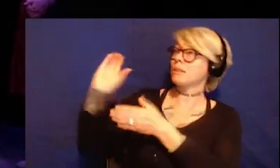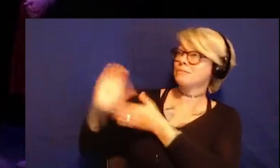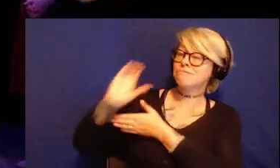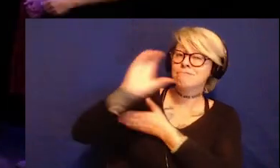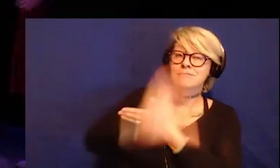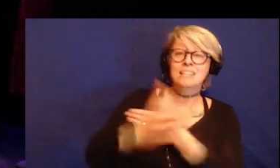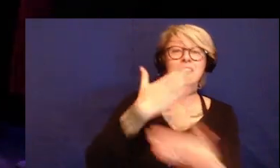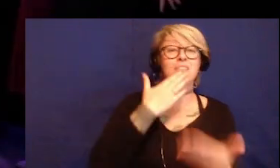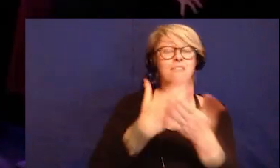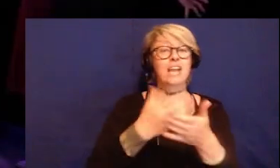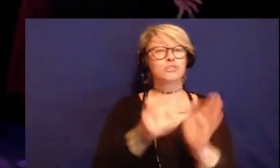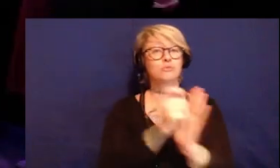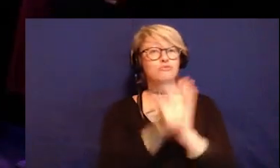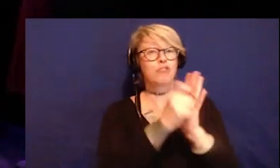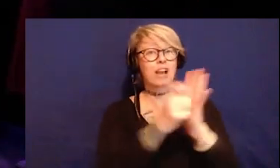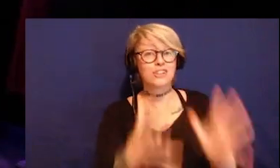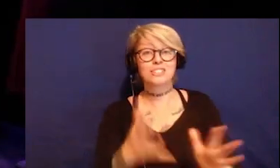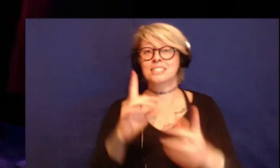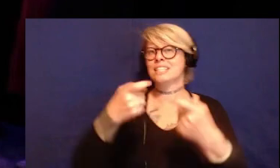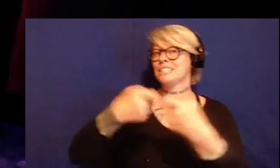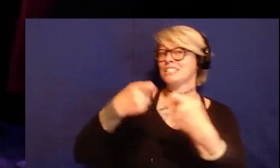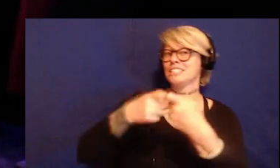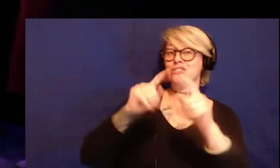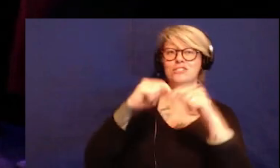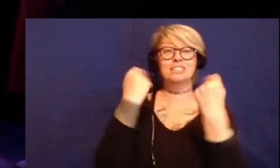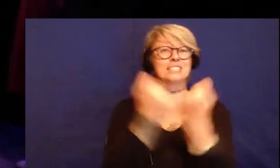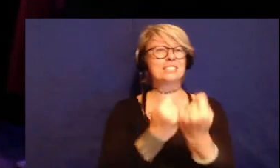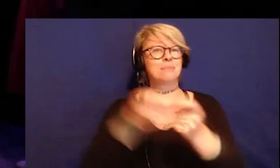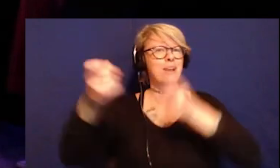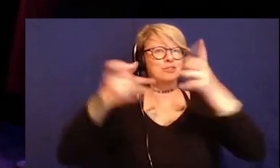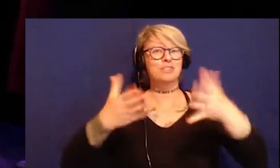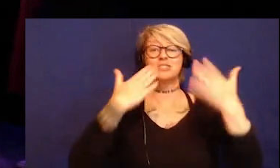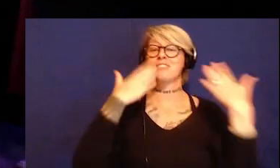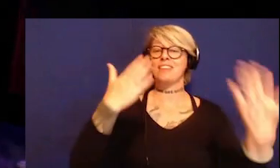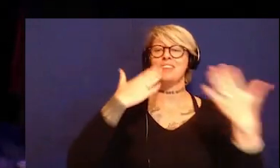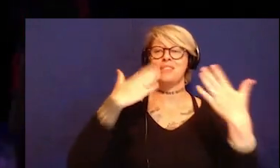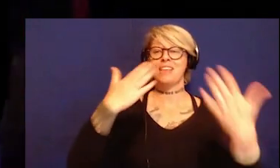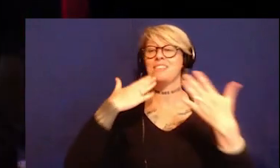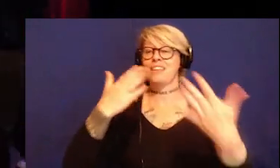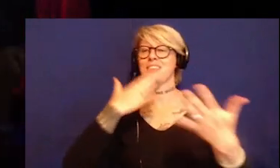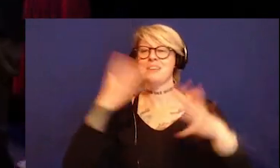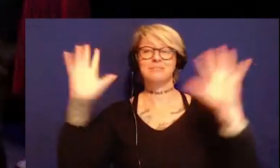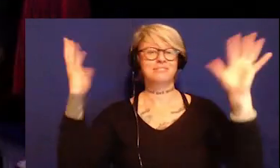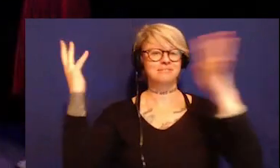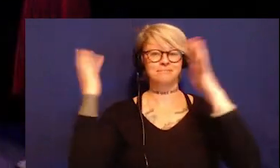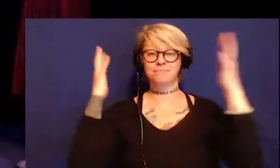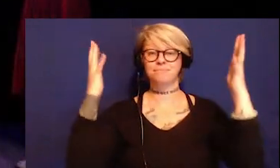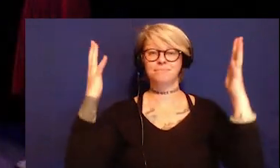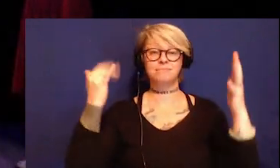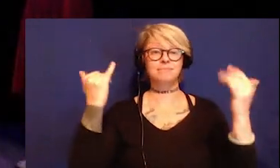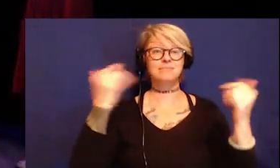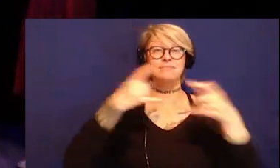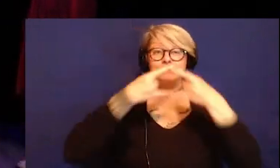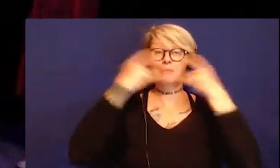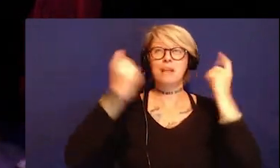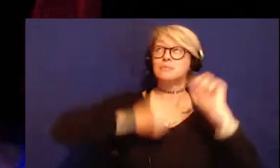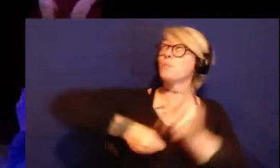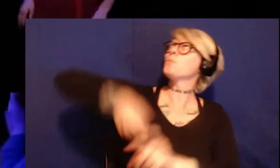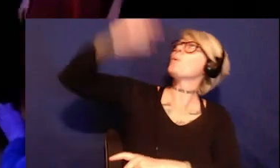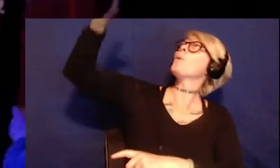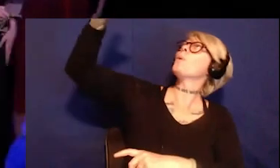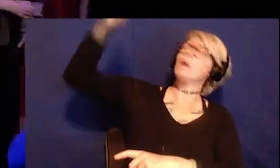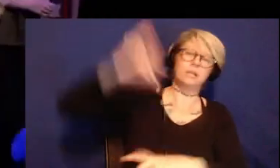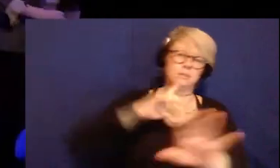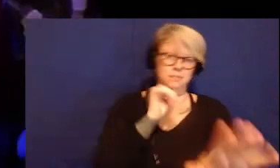digital team. Thanks to our directors. Thank you, everybody. you throw your mask like graduation, but